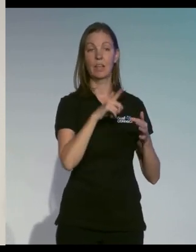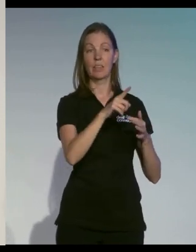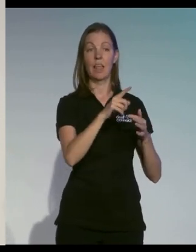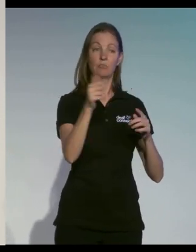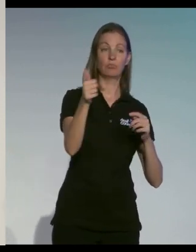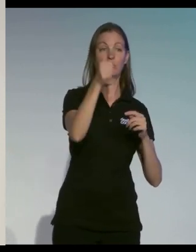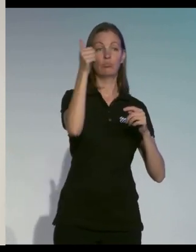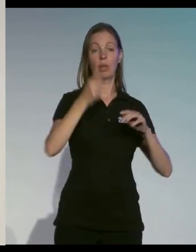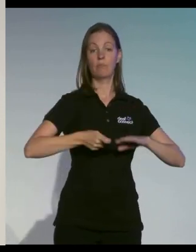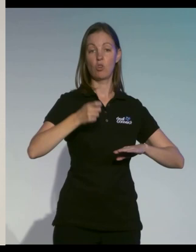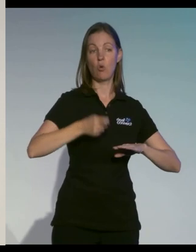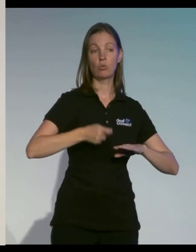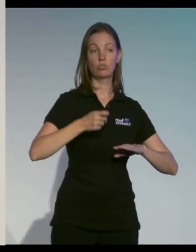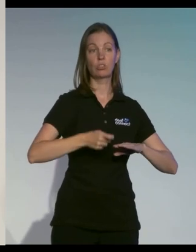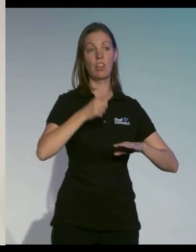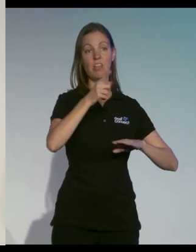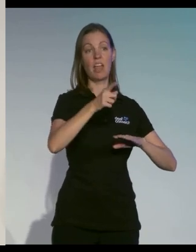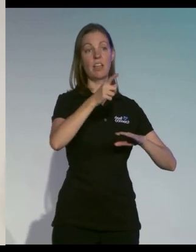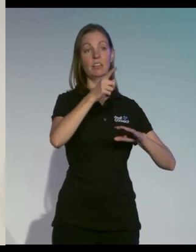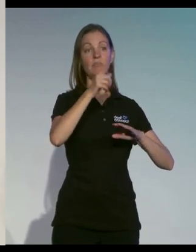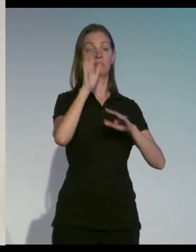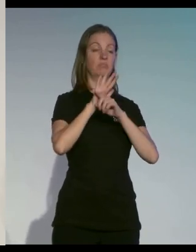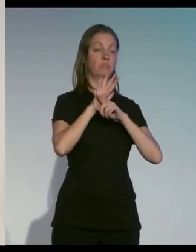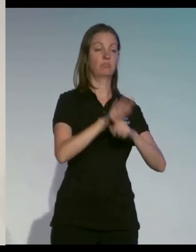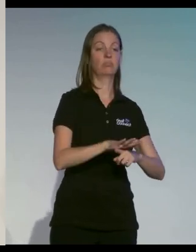Supreme Court of India struck down the